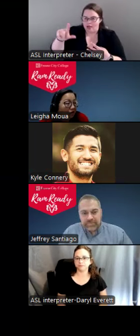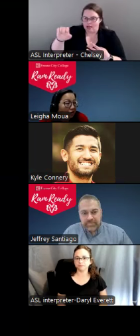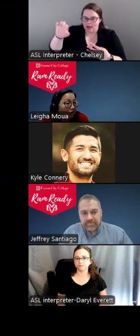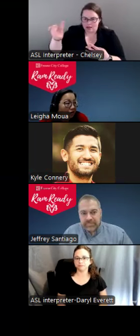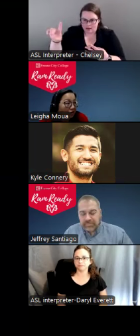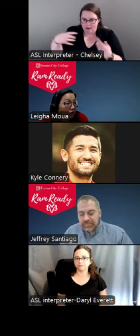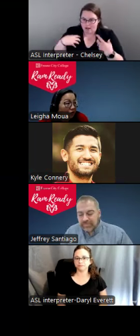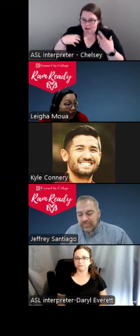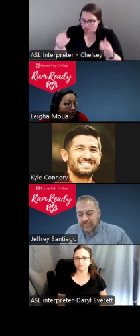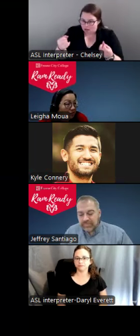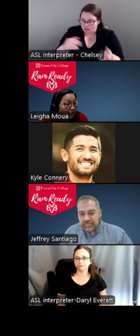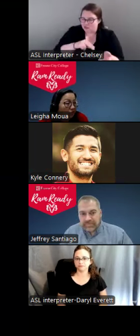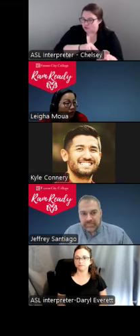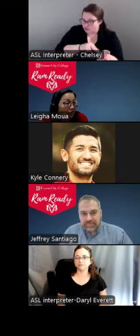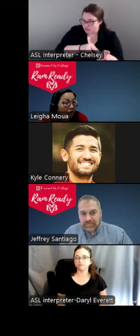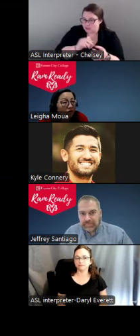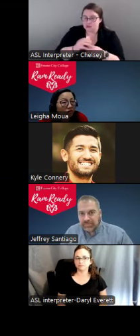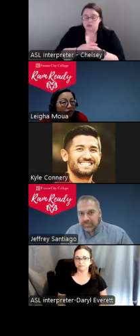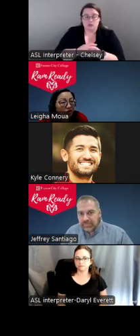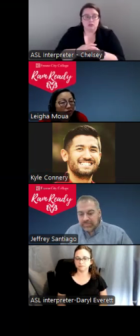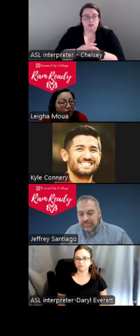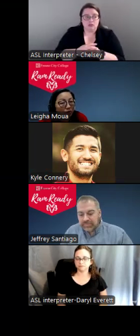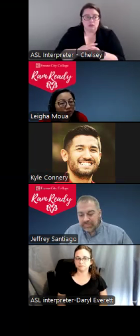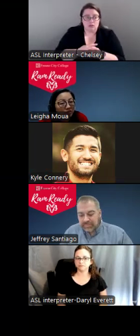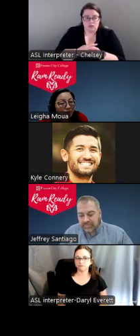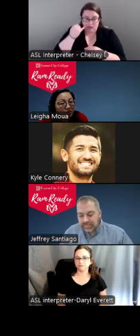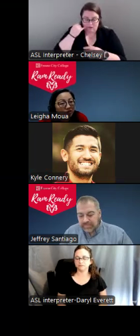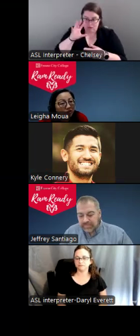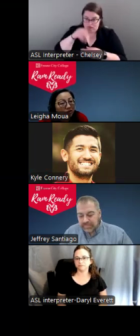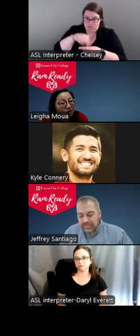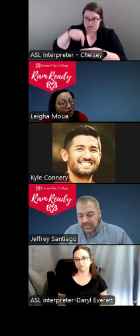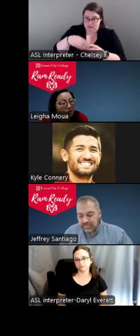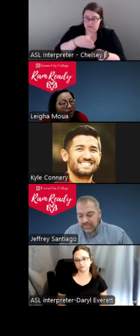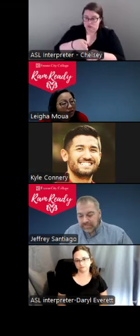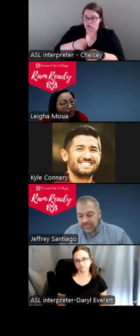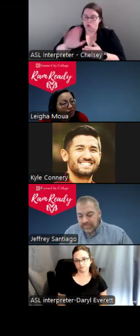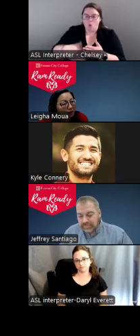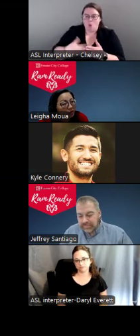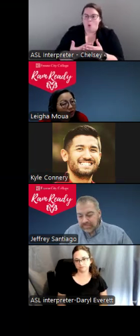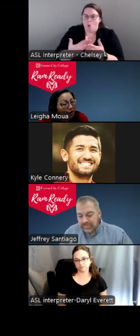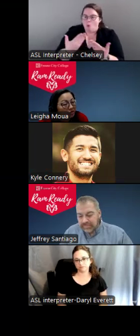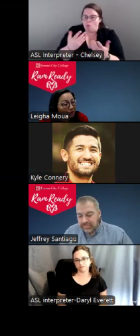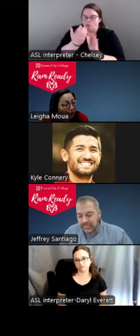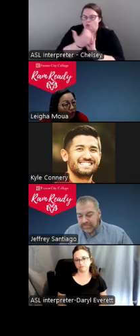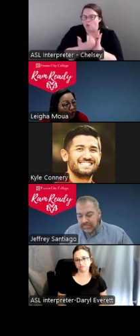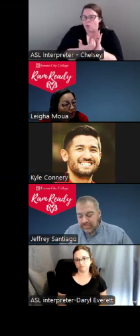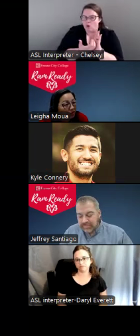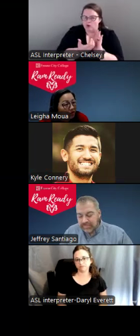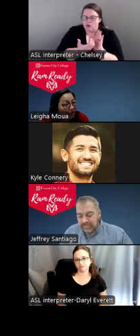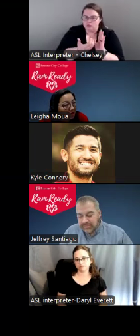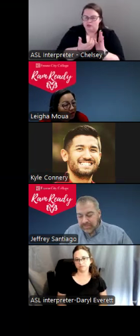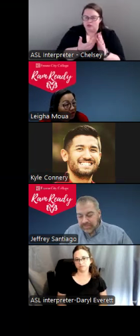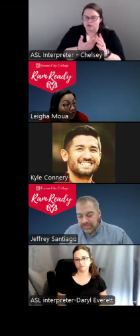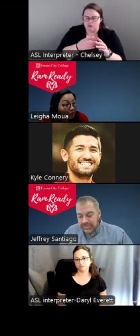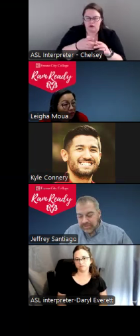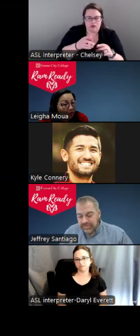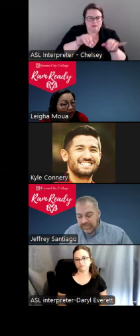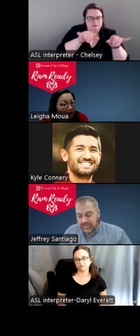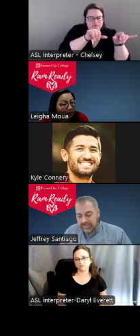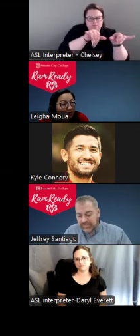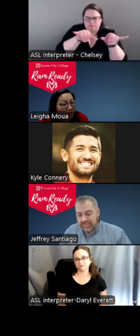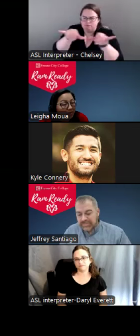that, if you're in this particular major, all of the course disciplines are kind of similar across the board. And